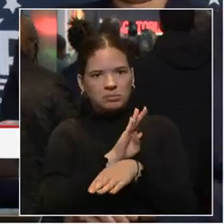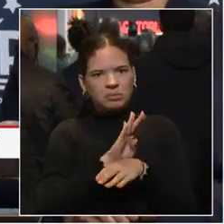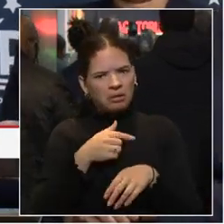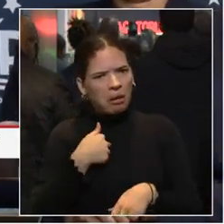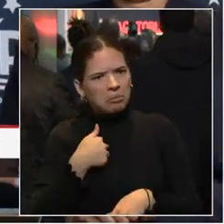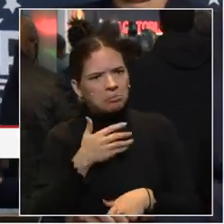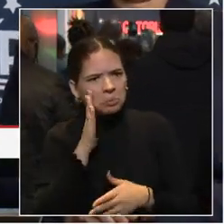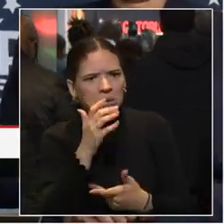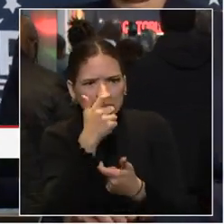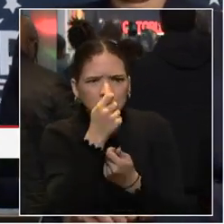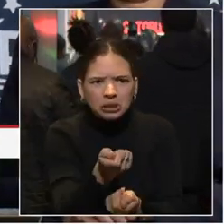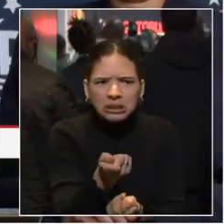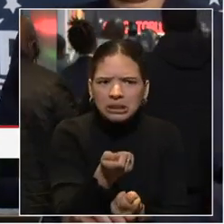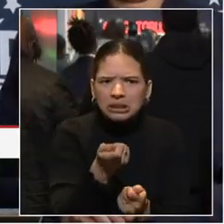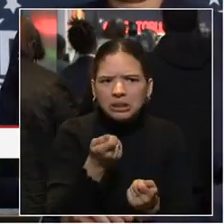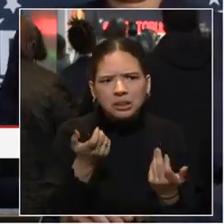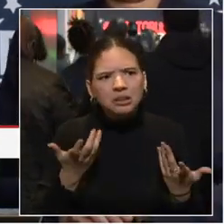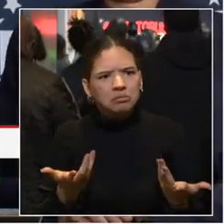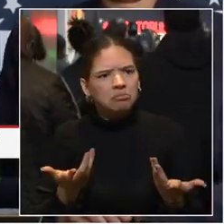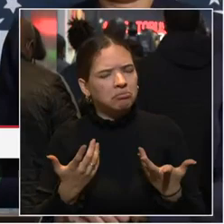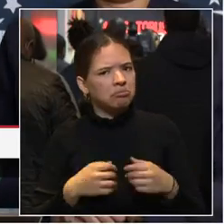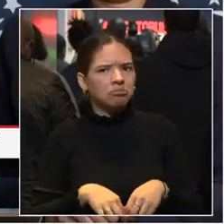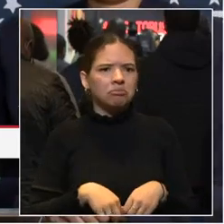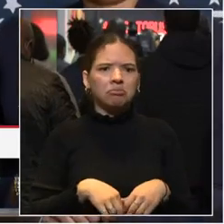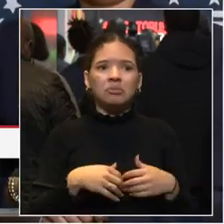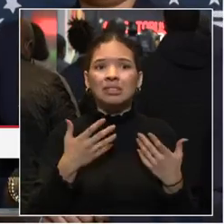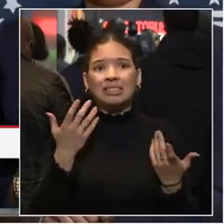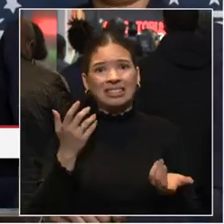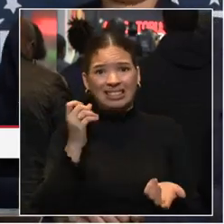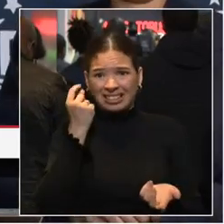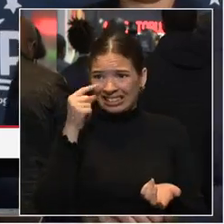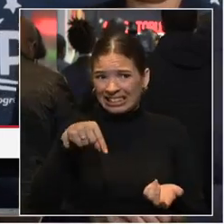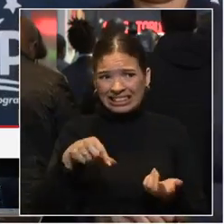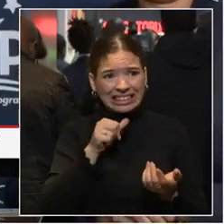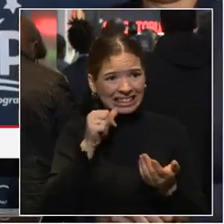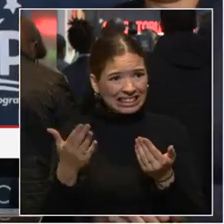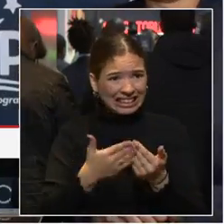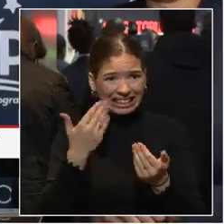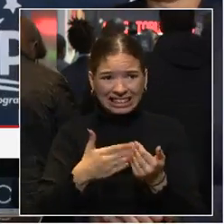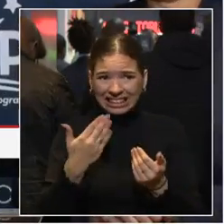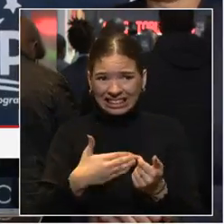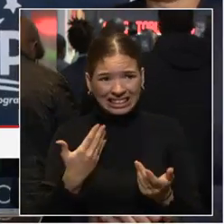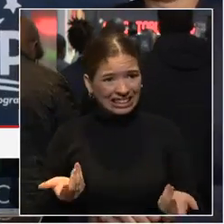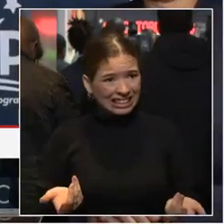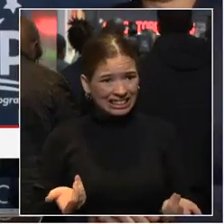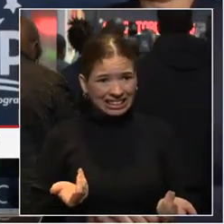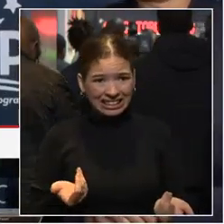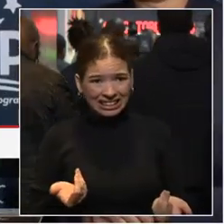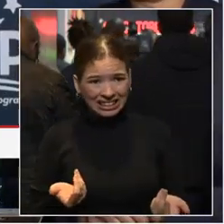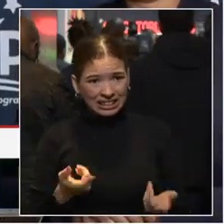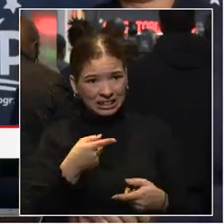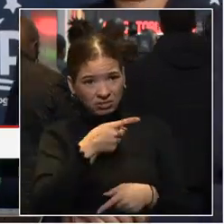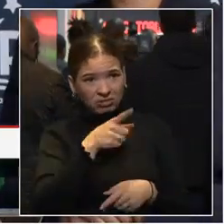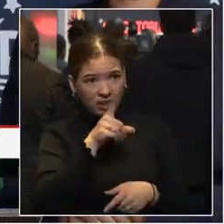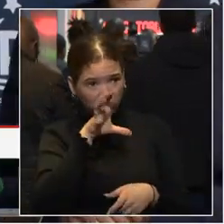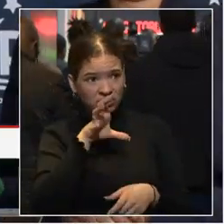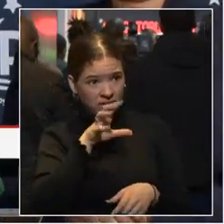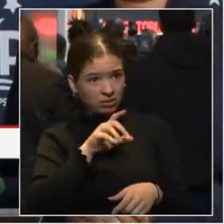so turnkey. There's very little that you have to do other than show up and be 100% committed. You can visit